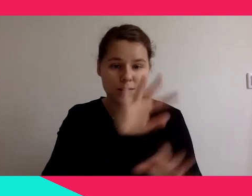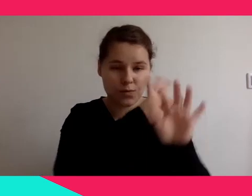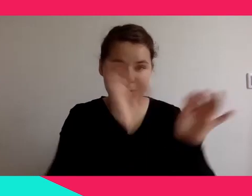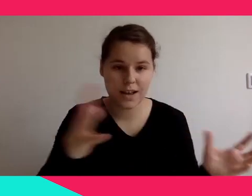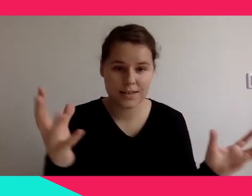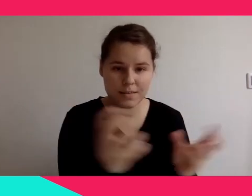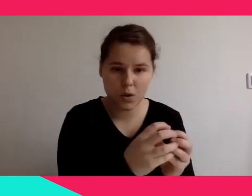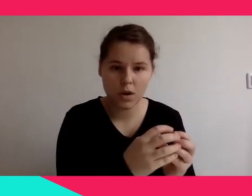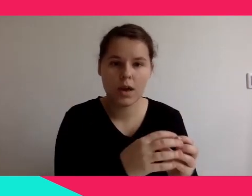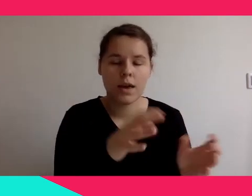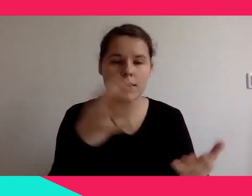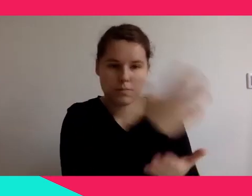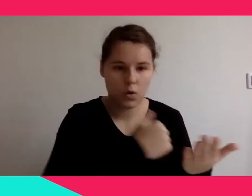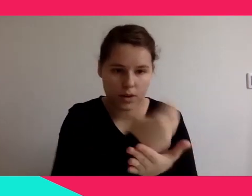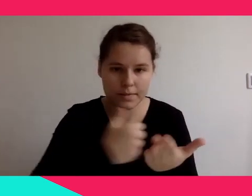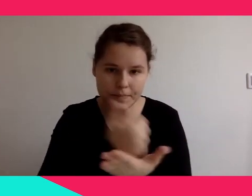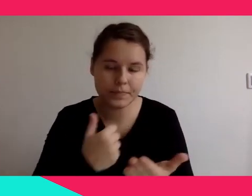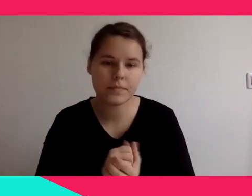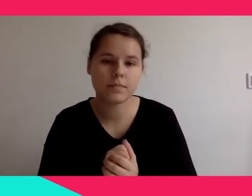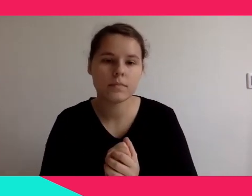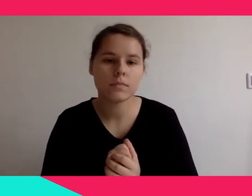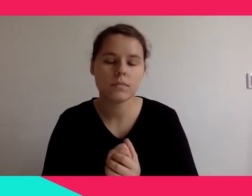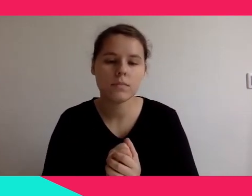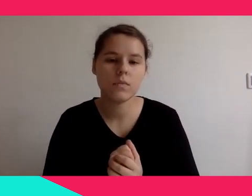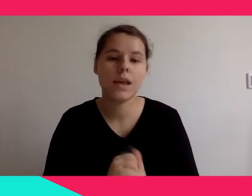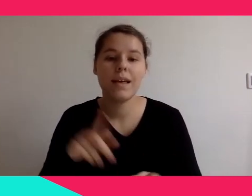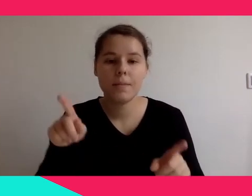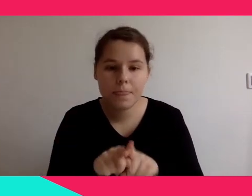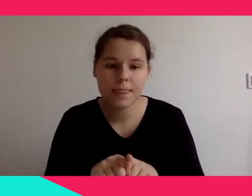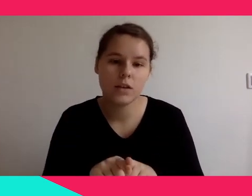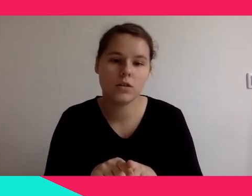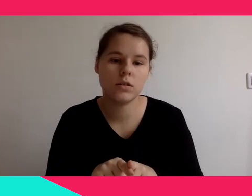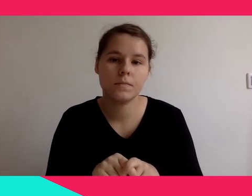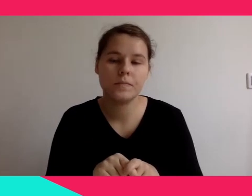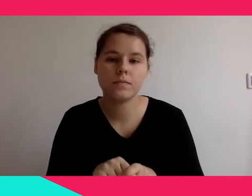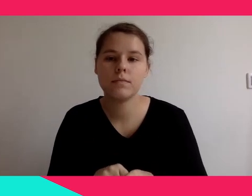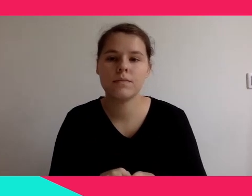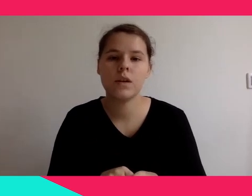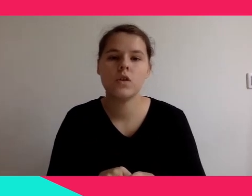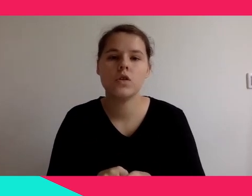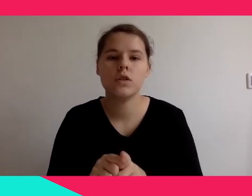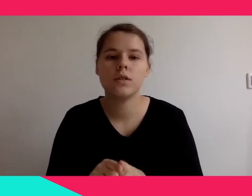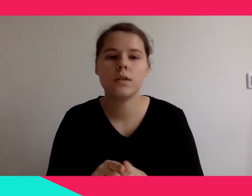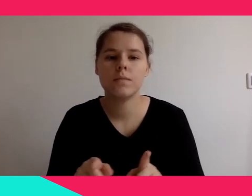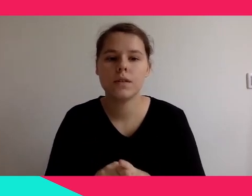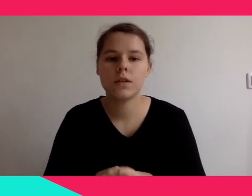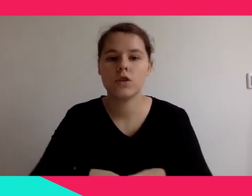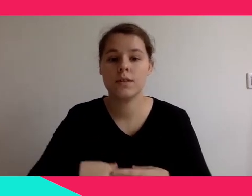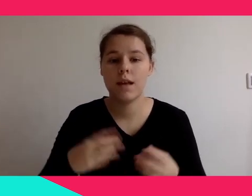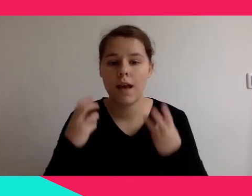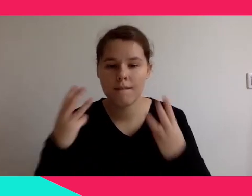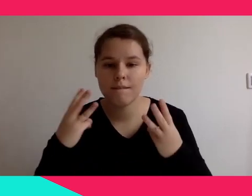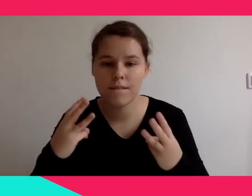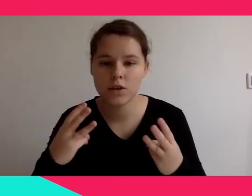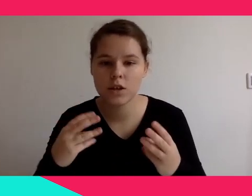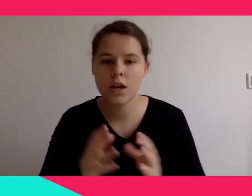museum or archive. And it's also about community building with new audiences. It can be the people